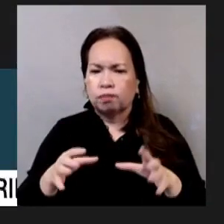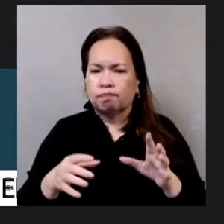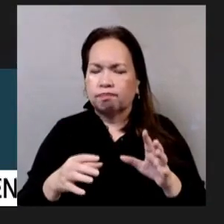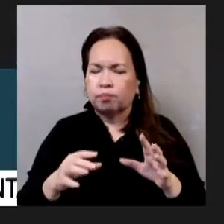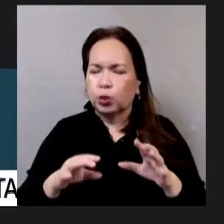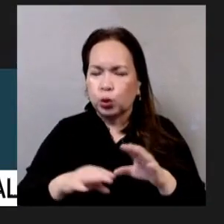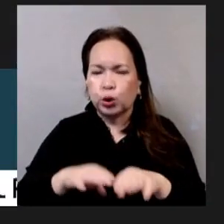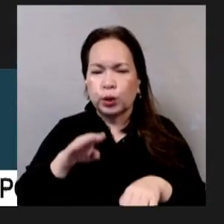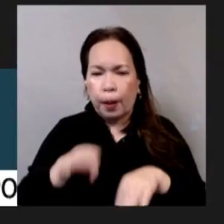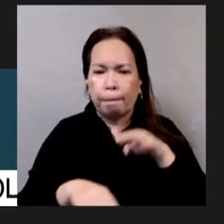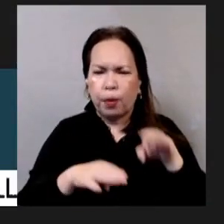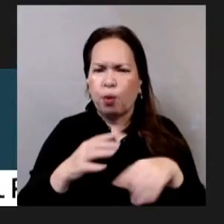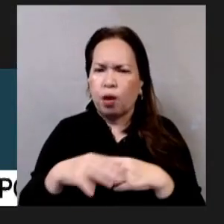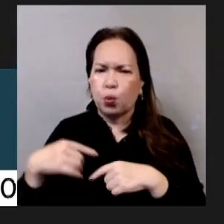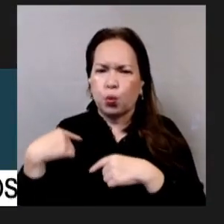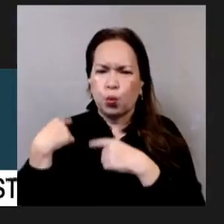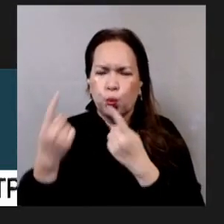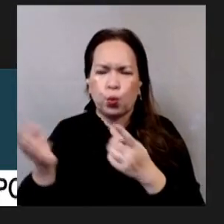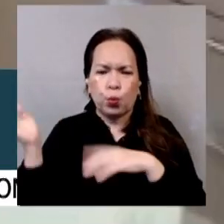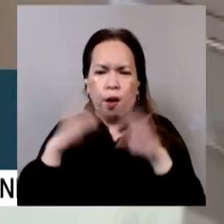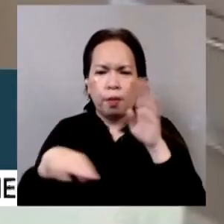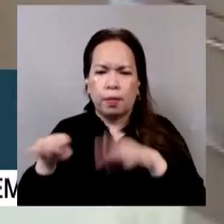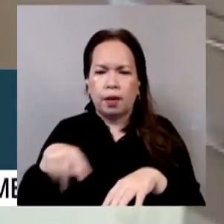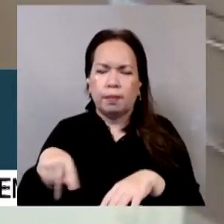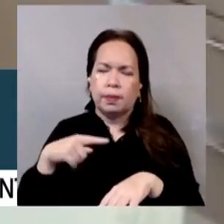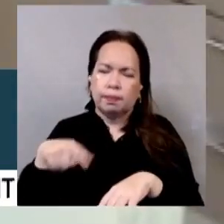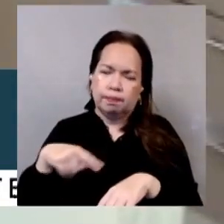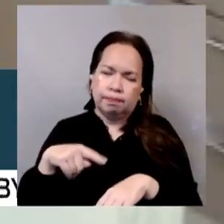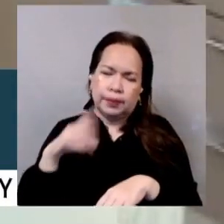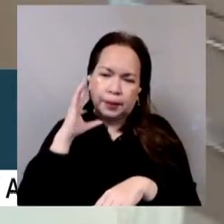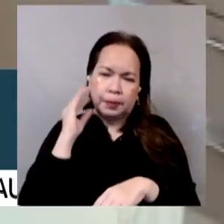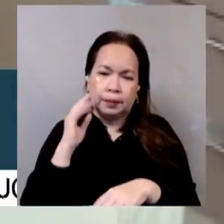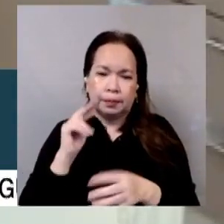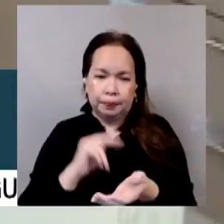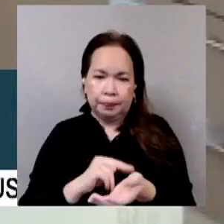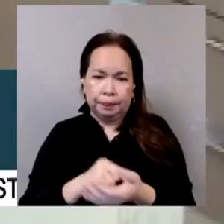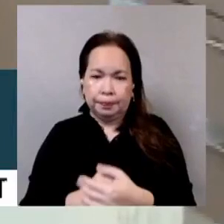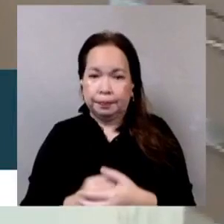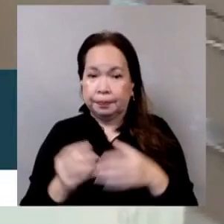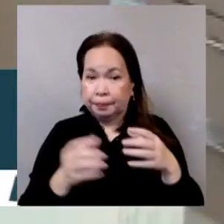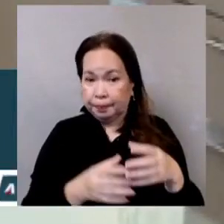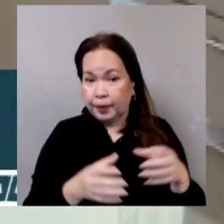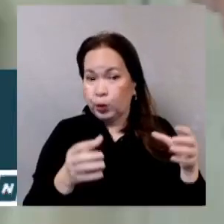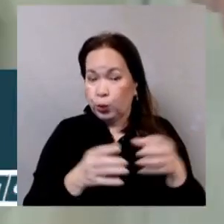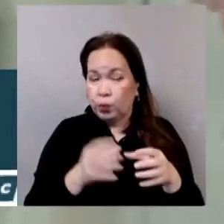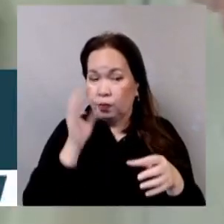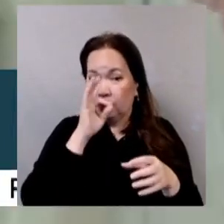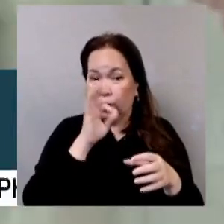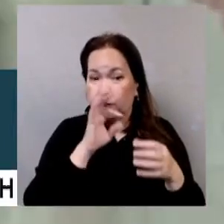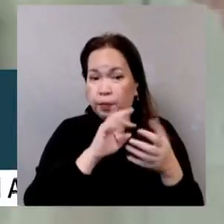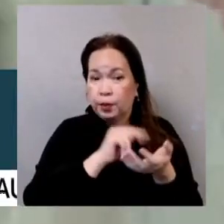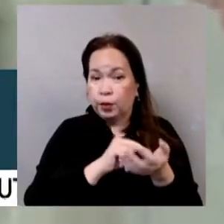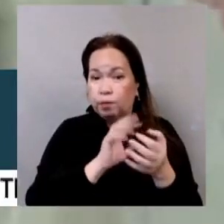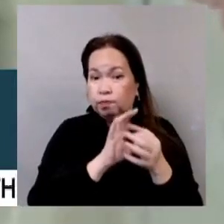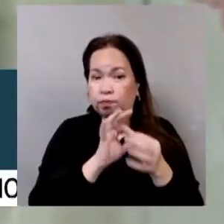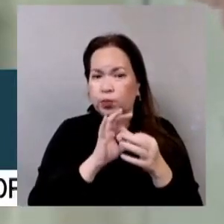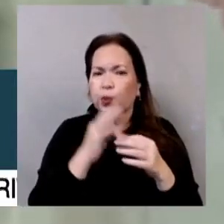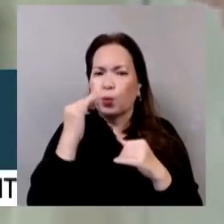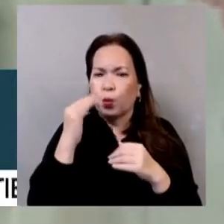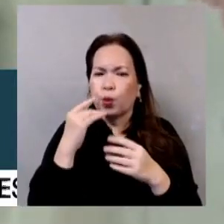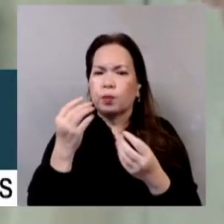itong mga problema at usapin ng mga nurses. The group Filipino Nurses United is hoping it will also be given a